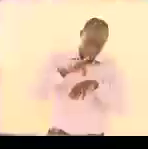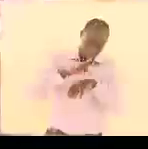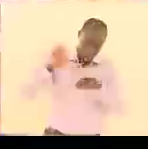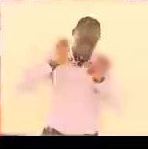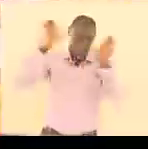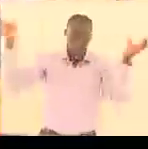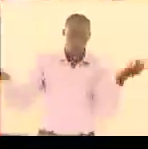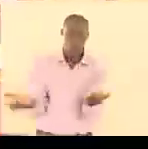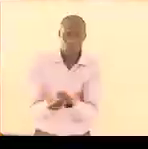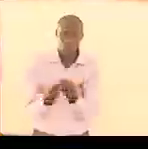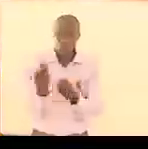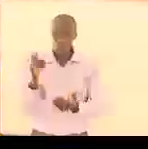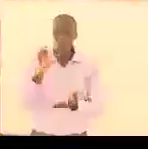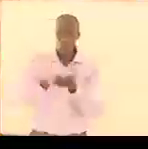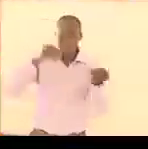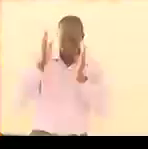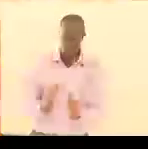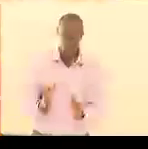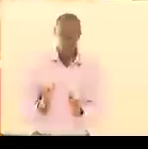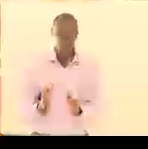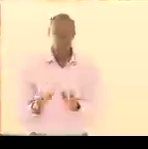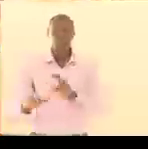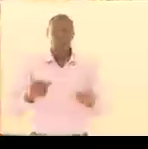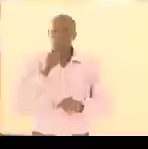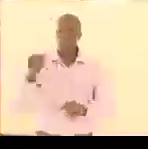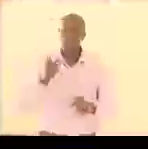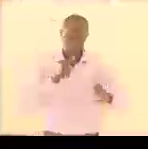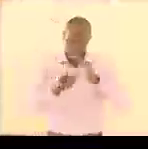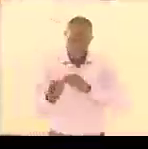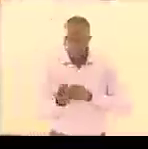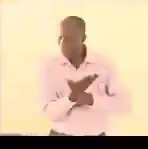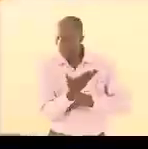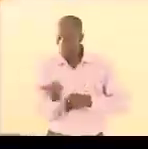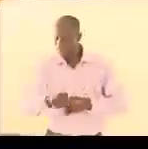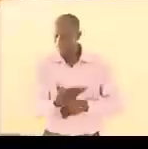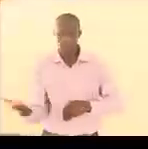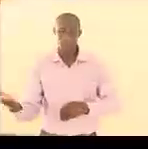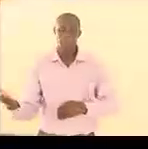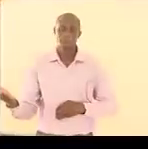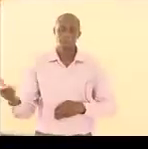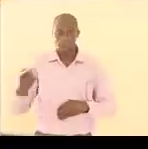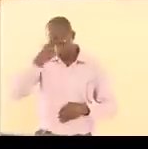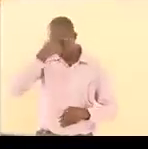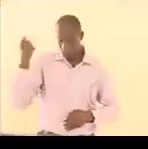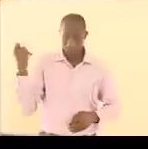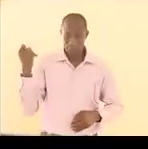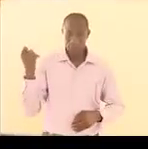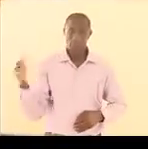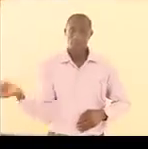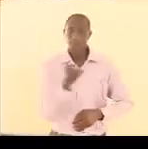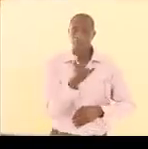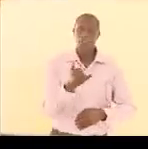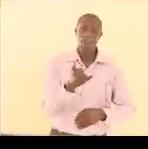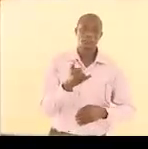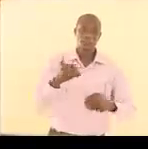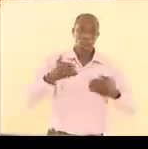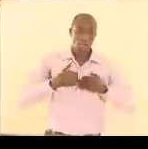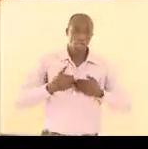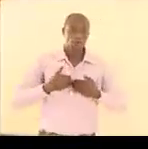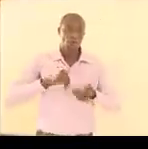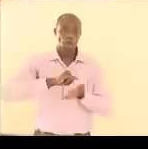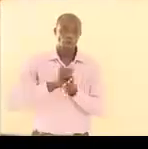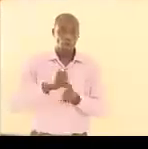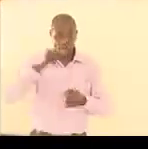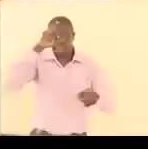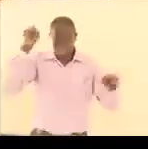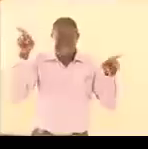The early community of believers did not hoard anything because they had